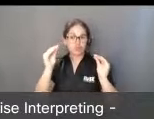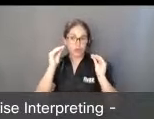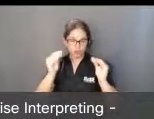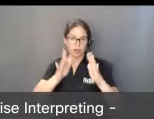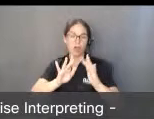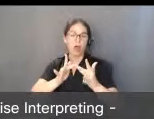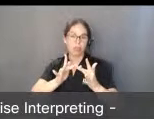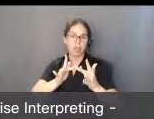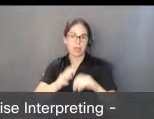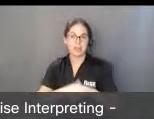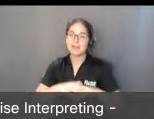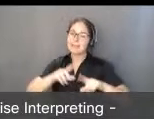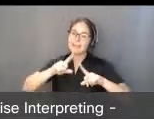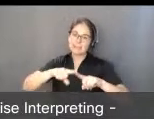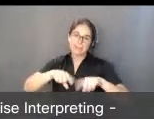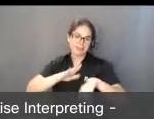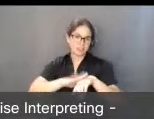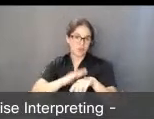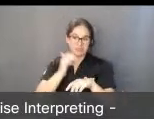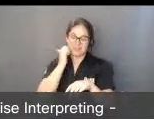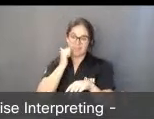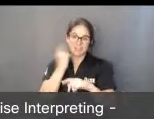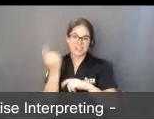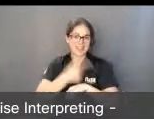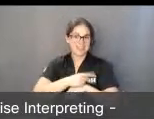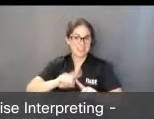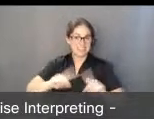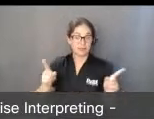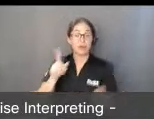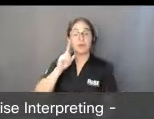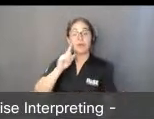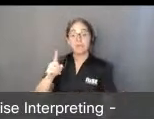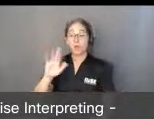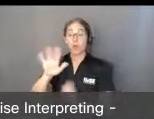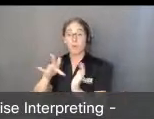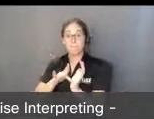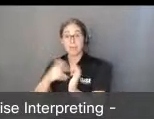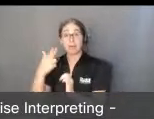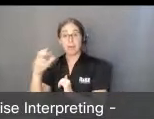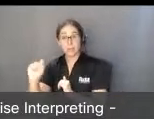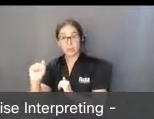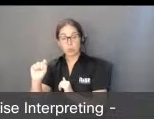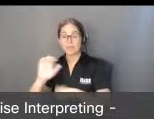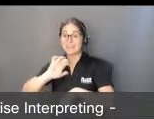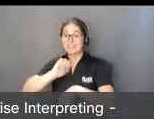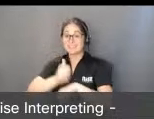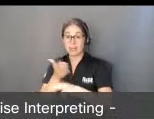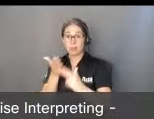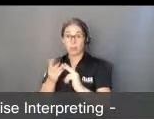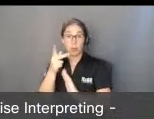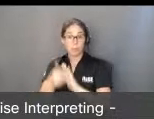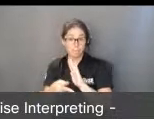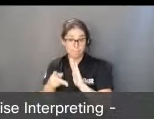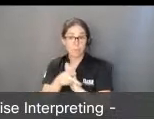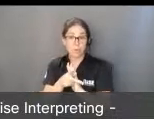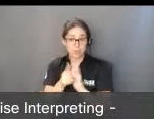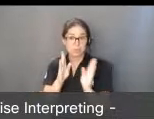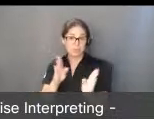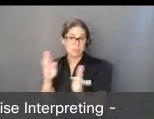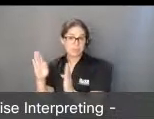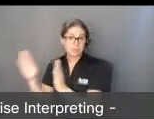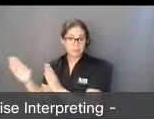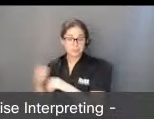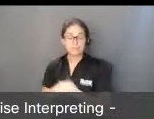point. I think for secondary, you know, they're set up by periods, so you should see, and there's